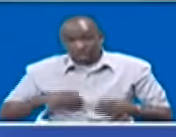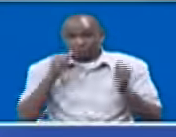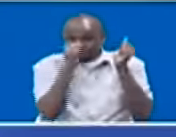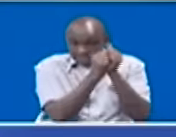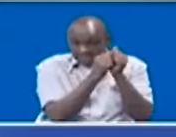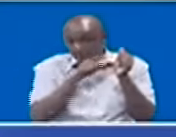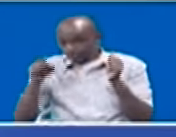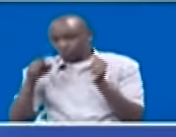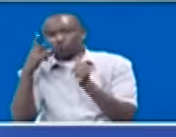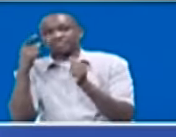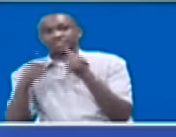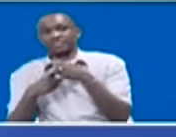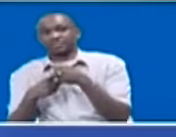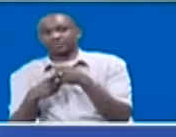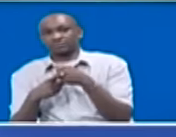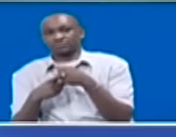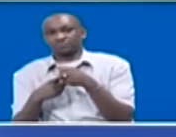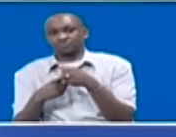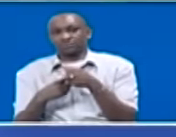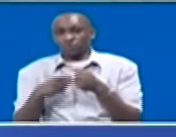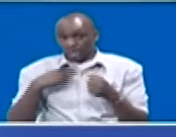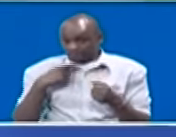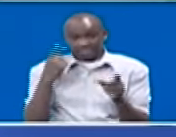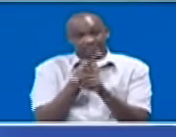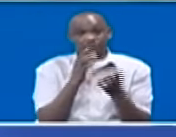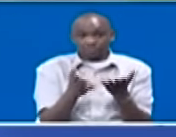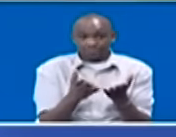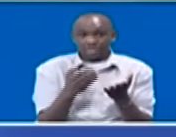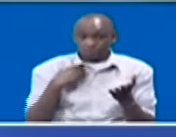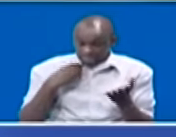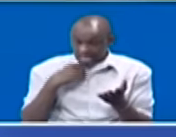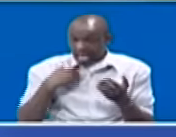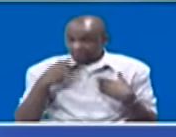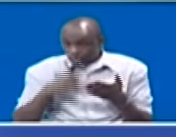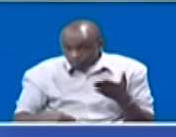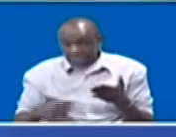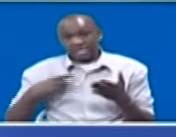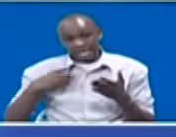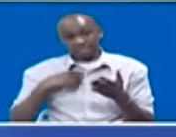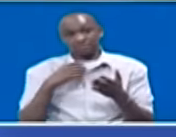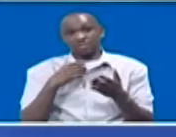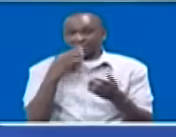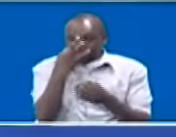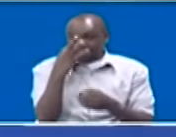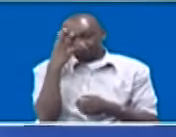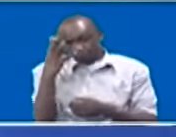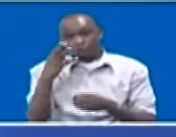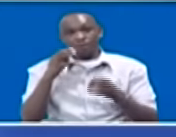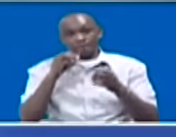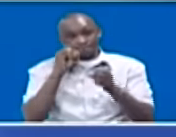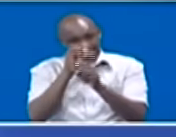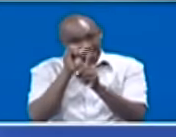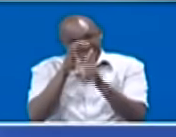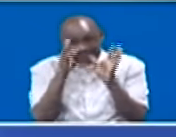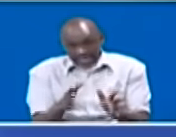and 26. So what we do, we've created different pods or small tents where we basically have like a music tent with three or four mentors. So each